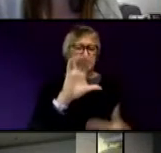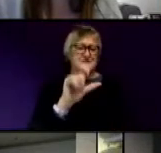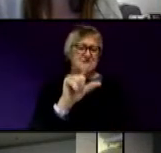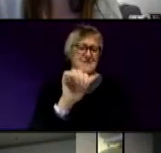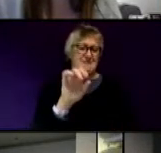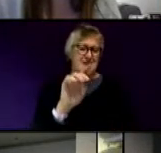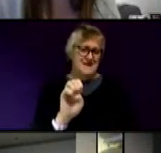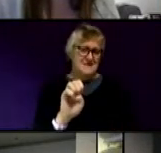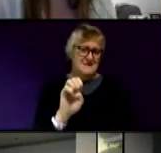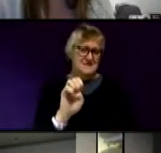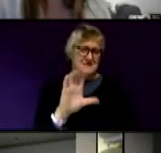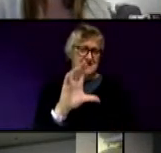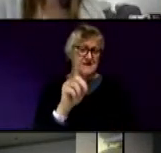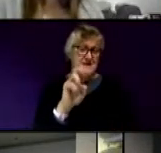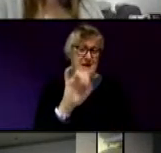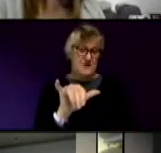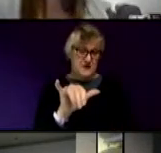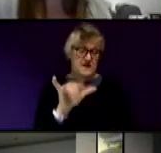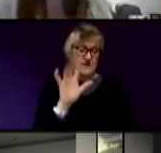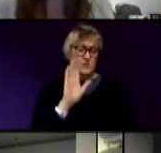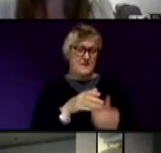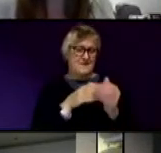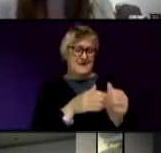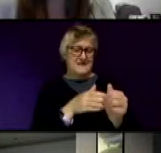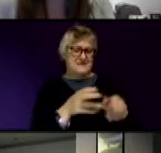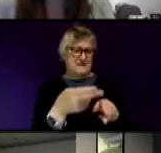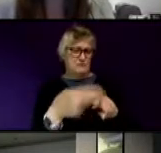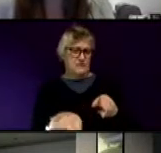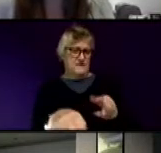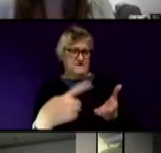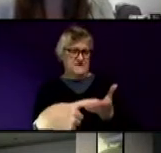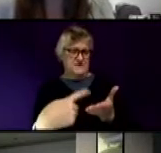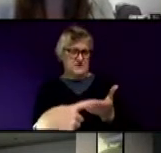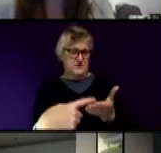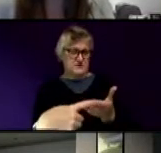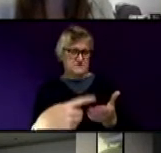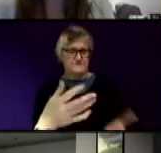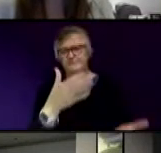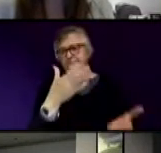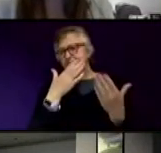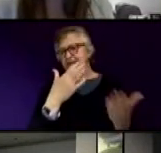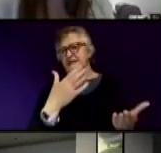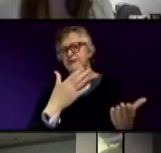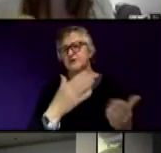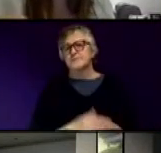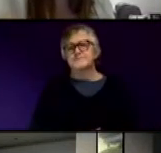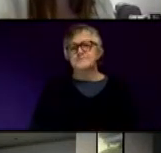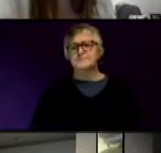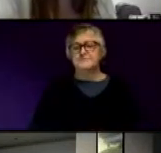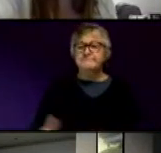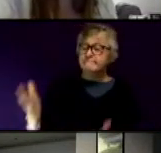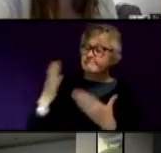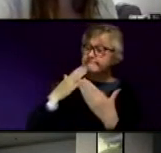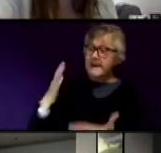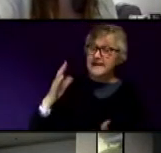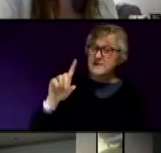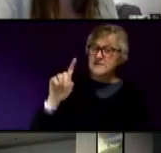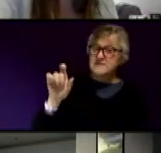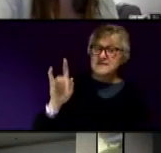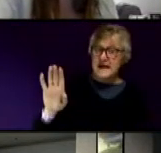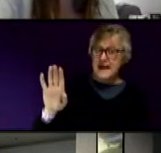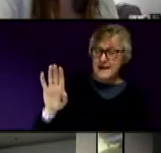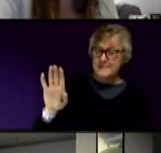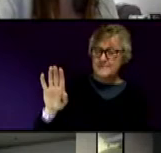lead us in a brief discussion. Thank you. Thank you, Zainab, for representing us and putting that